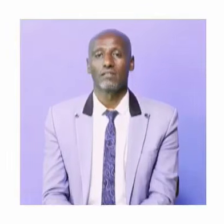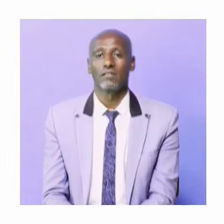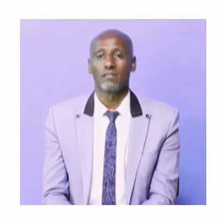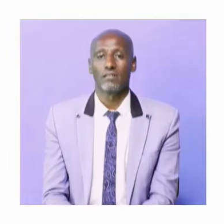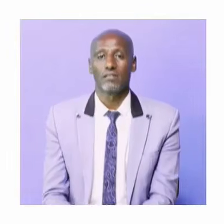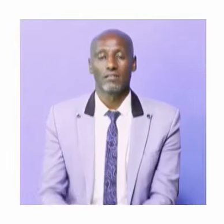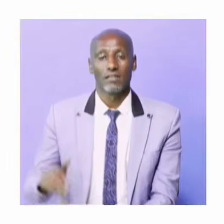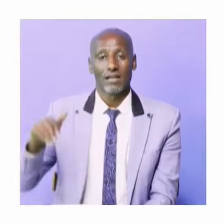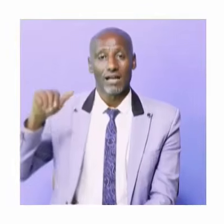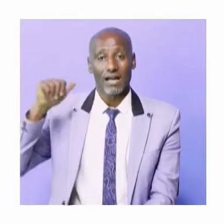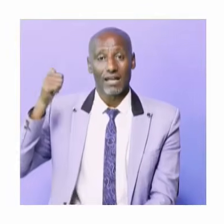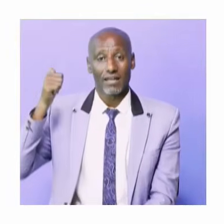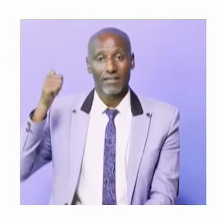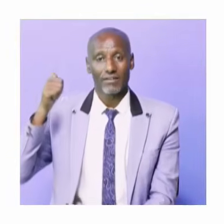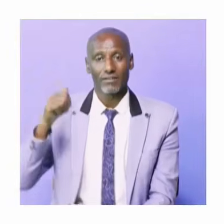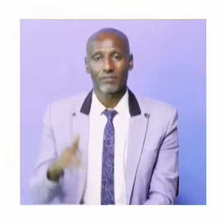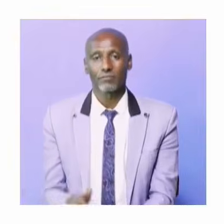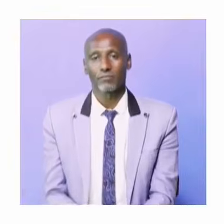Another one.